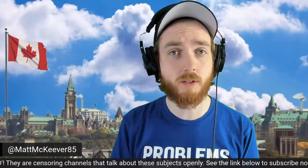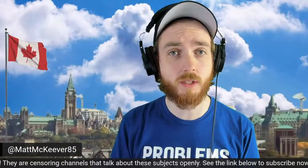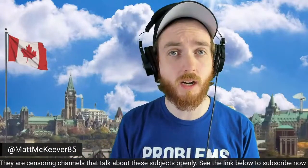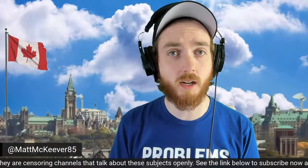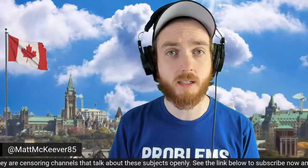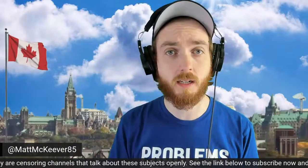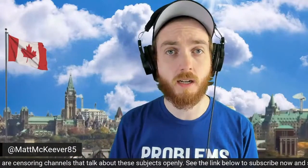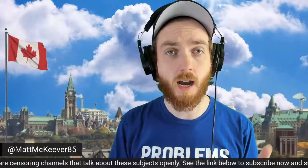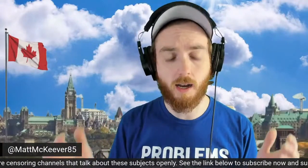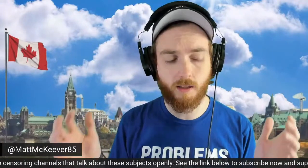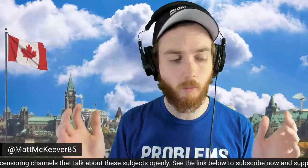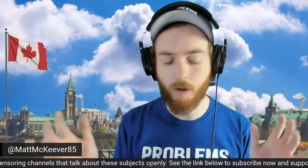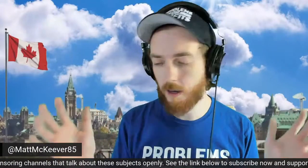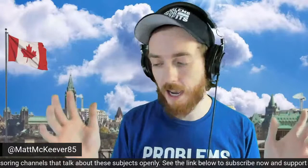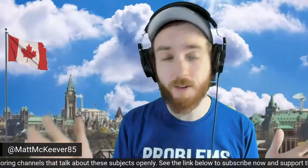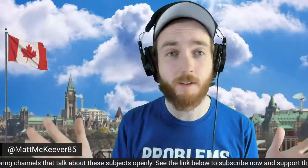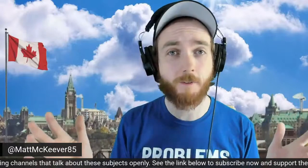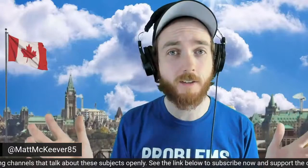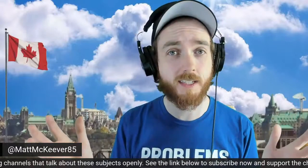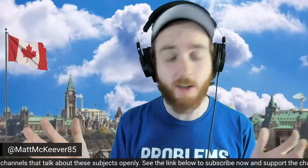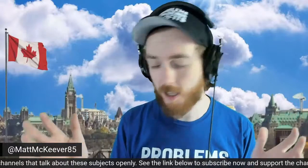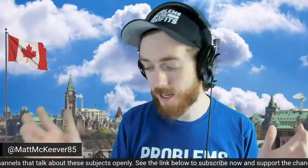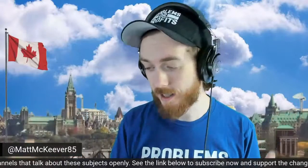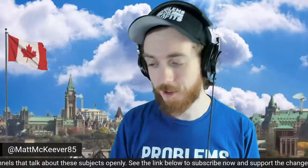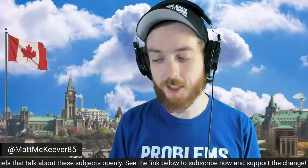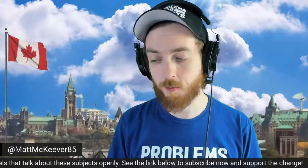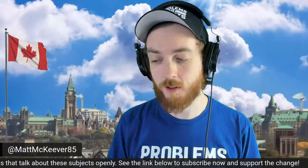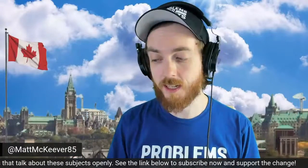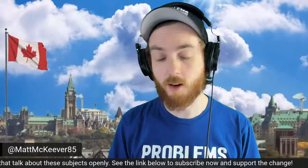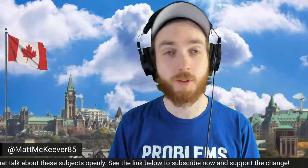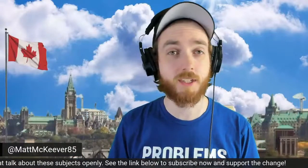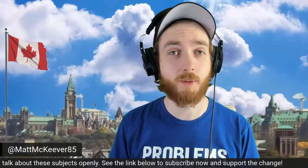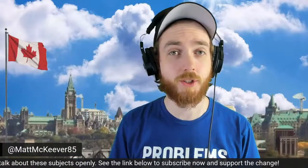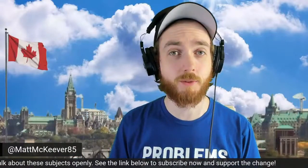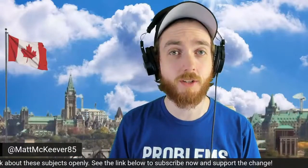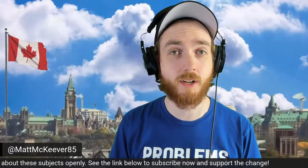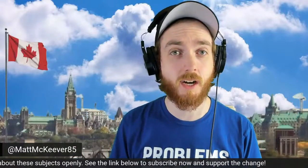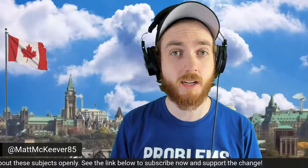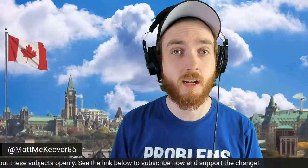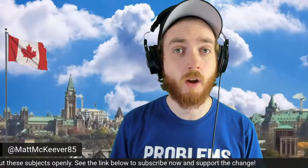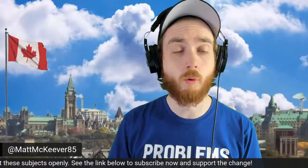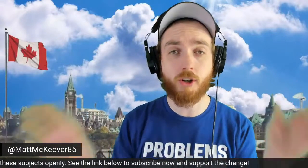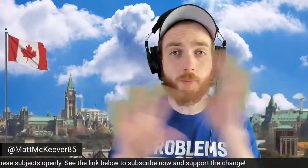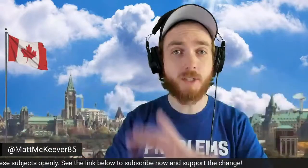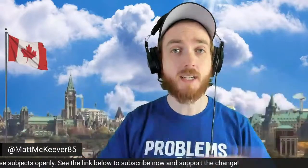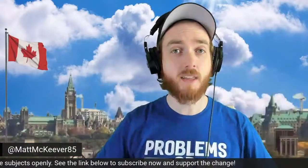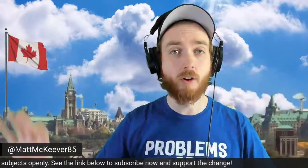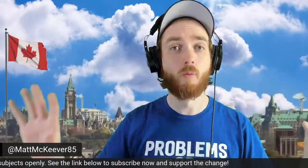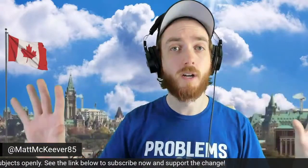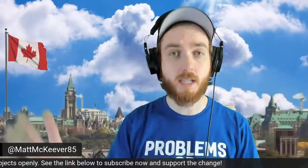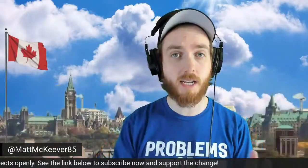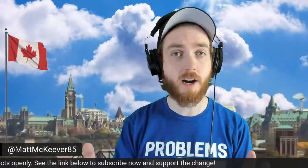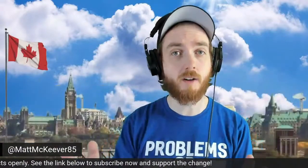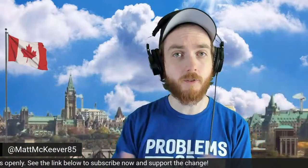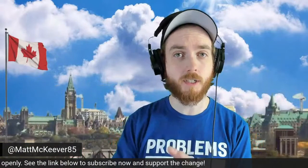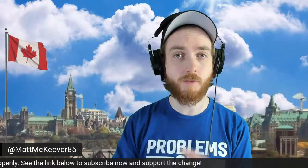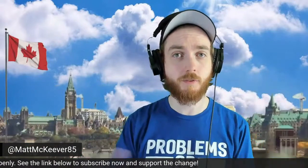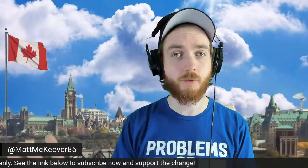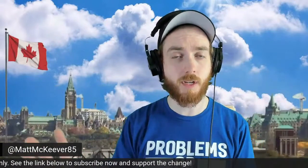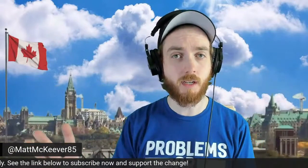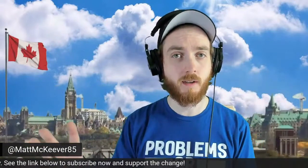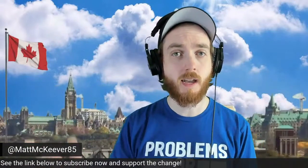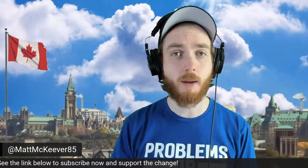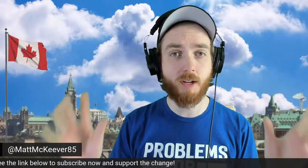I'm going to start, I haven't even figured this out yet. I literally just wrote it down while this bullshit was going on. We're going to put together a one-day conference